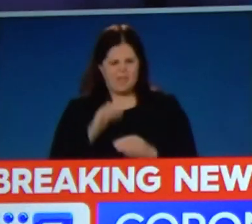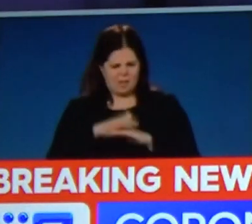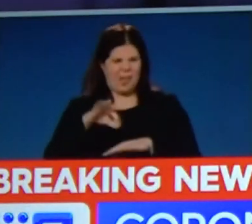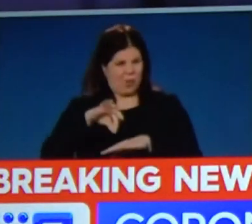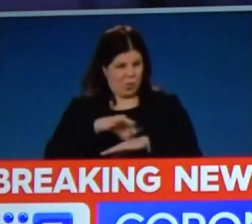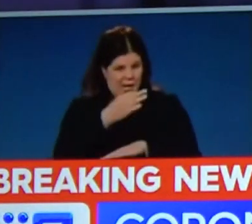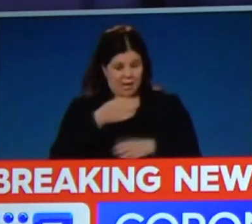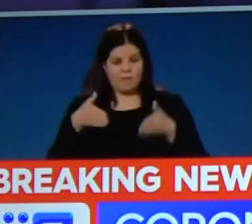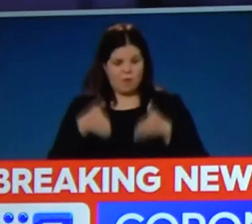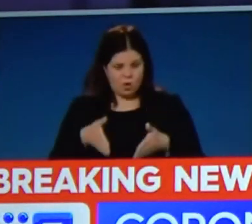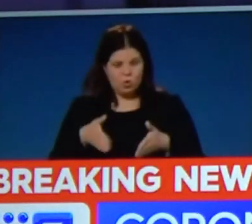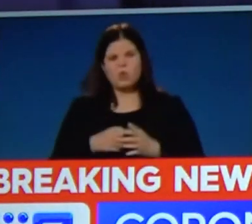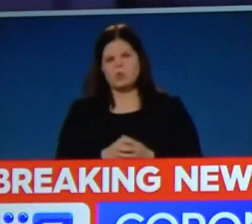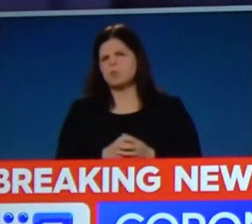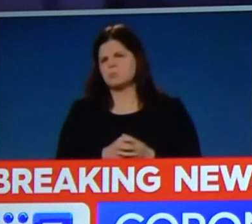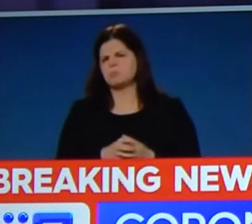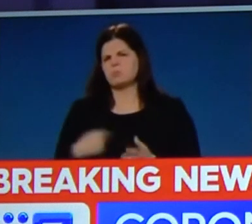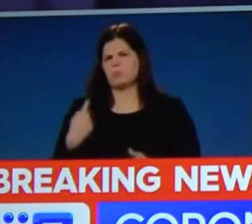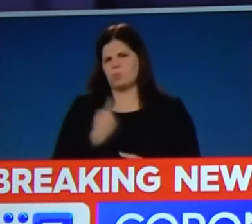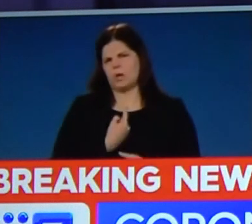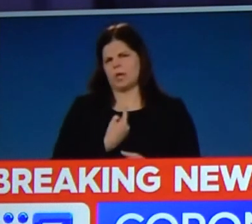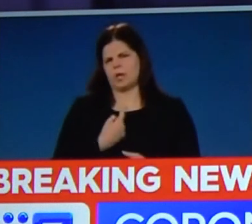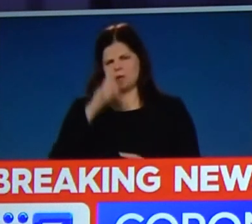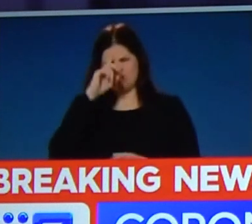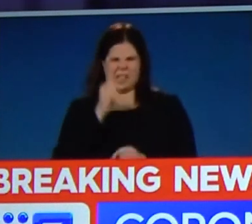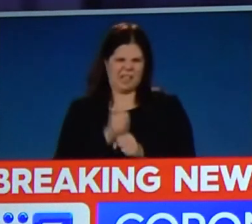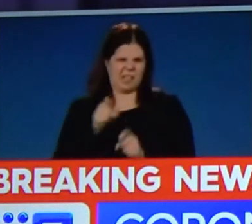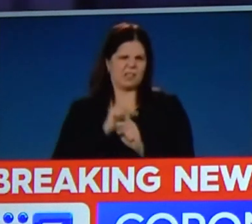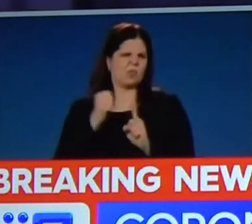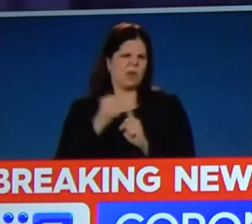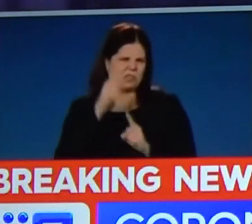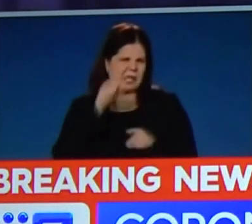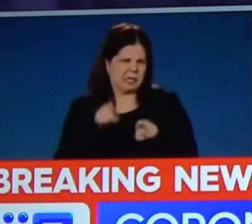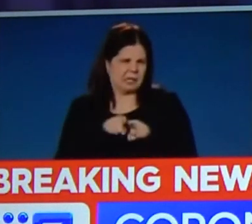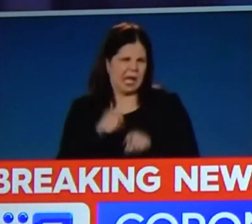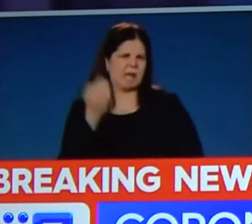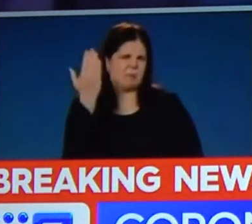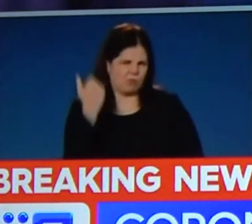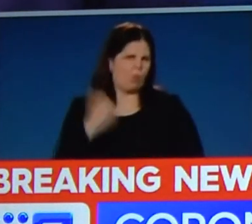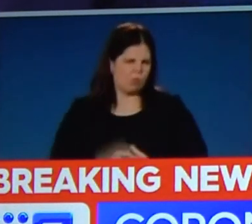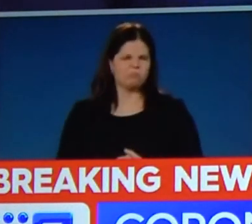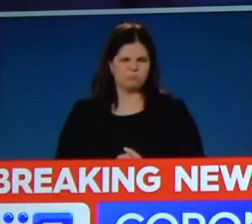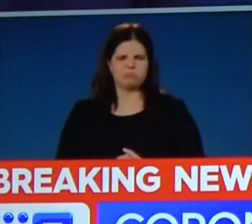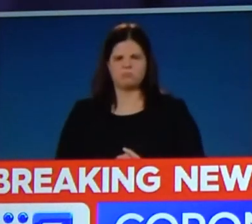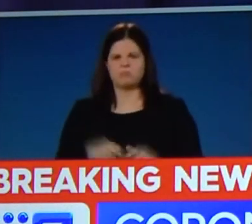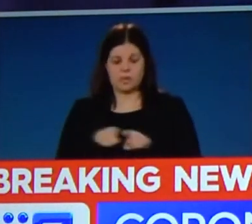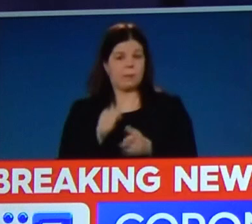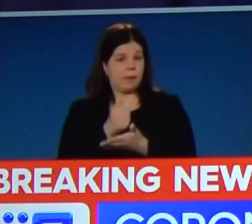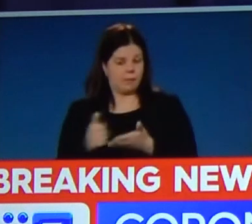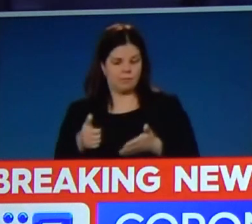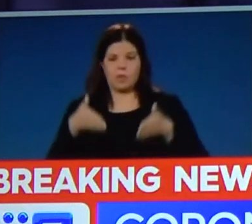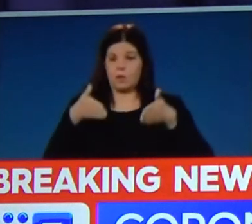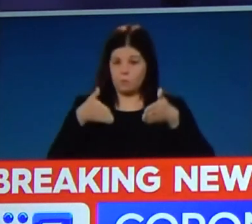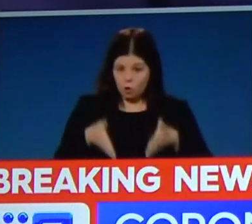and funerals, we believe the arrangements we have for those, under those circumstances, can remain as they have been. For funerals and